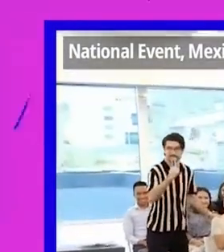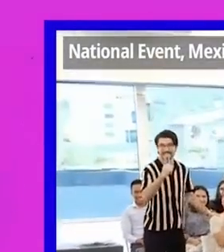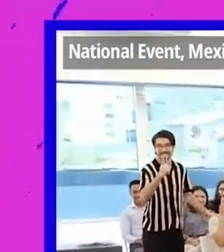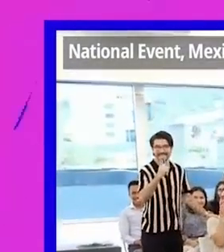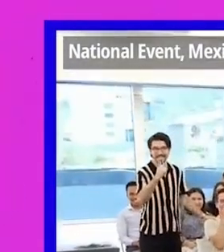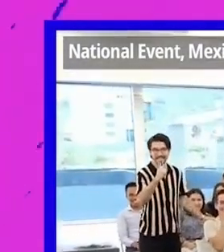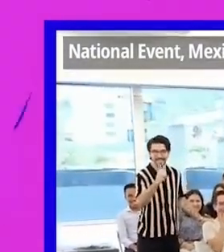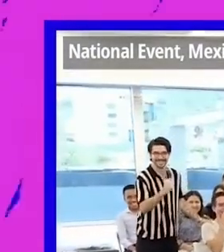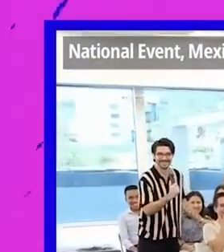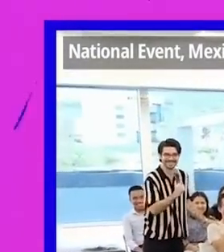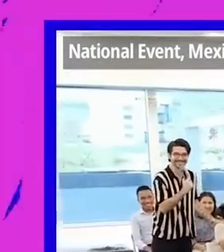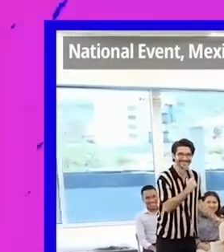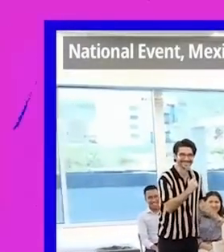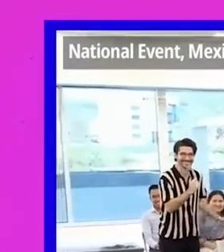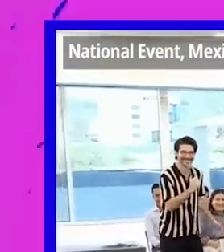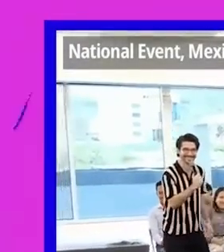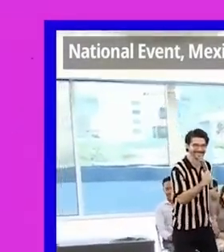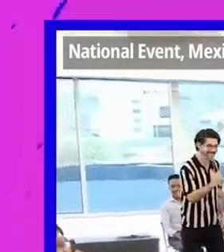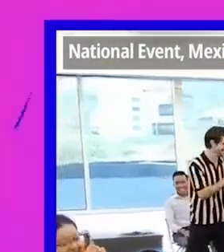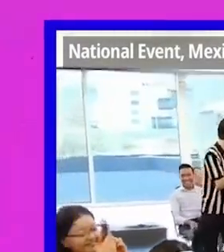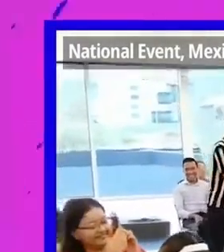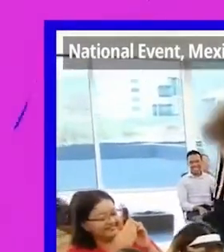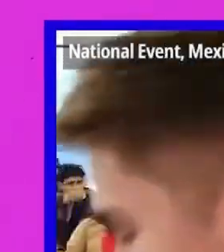Tiene que ser silencio.